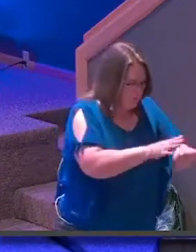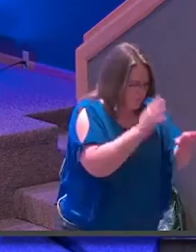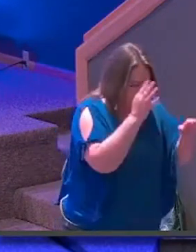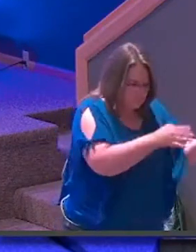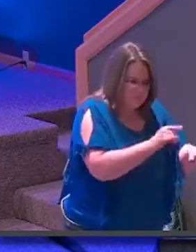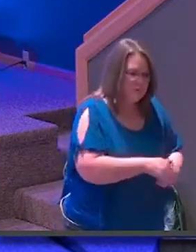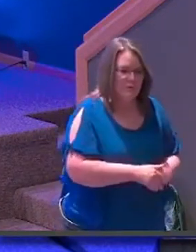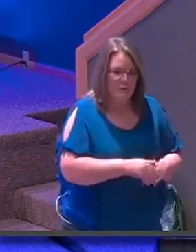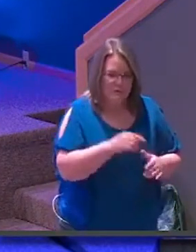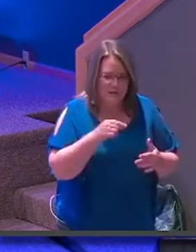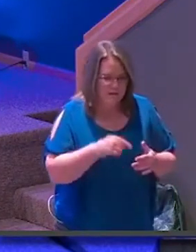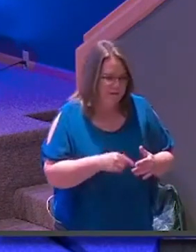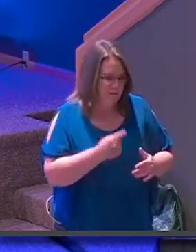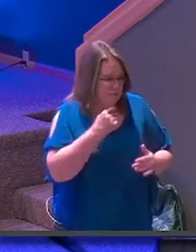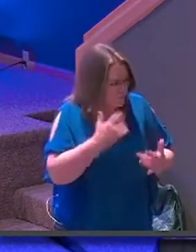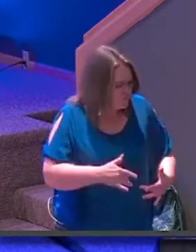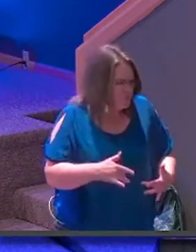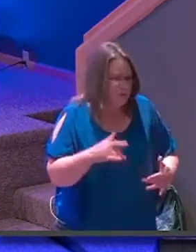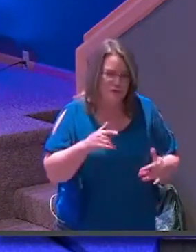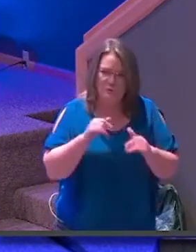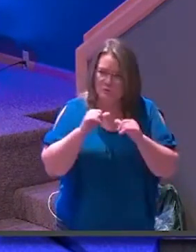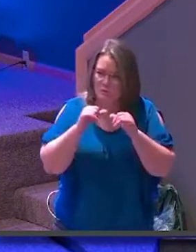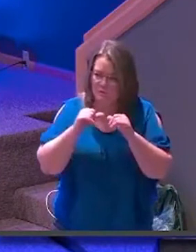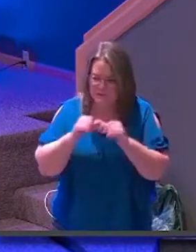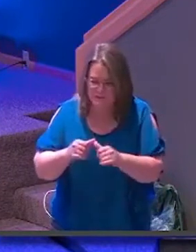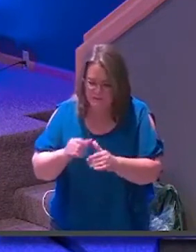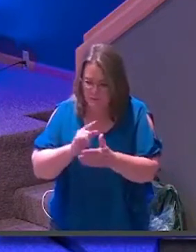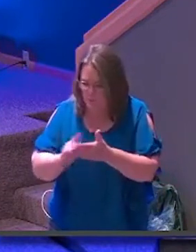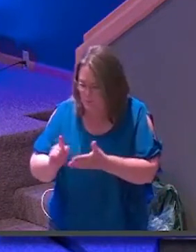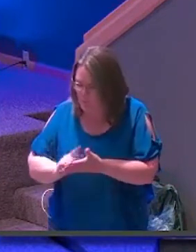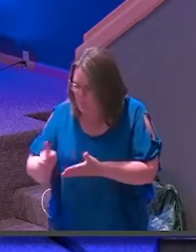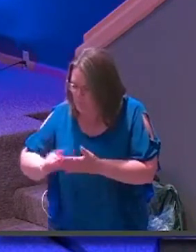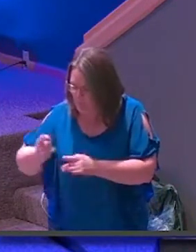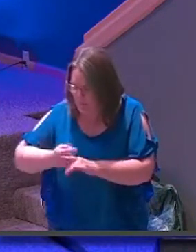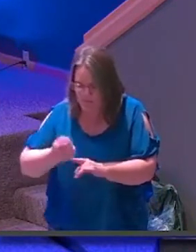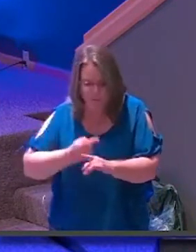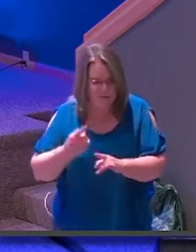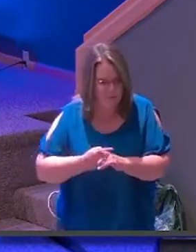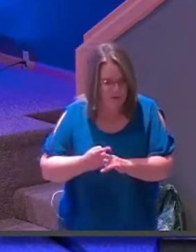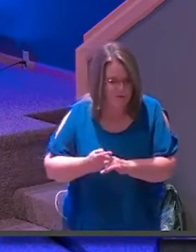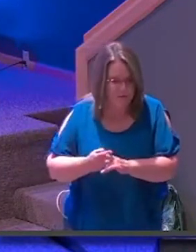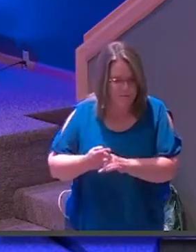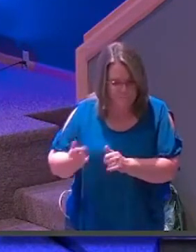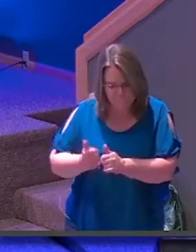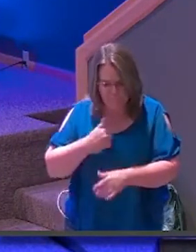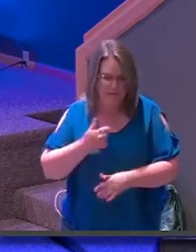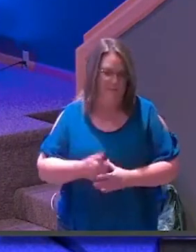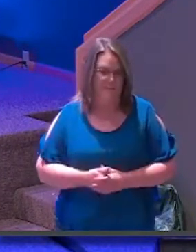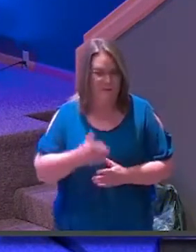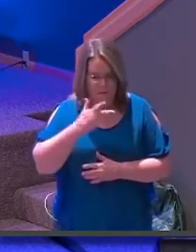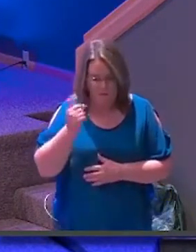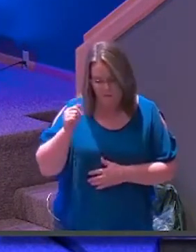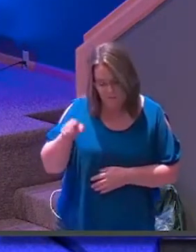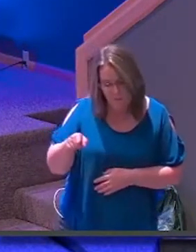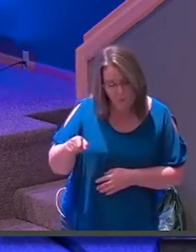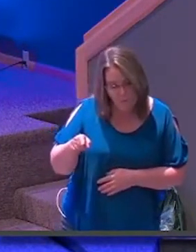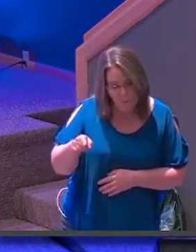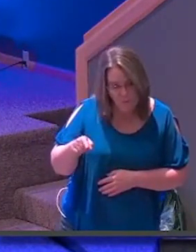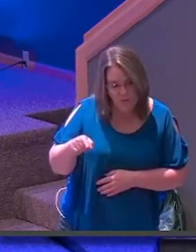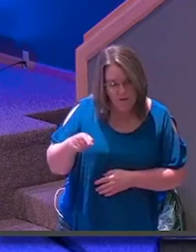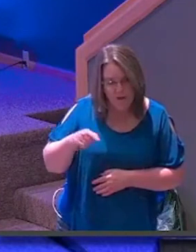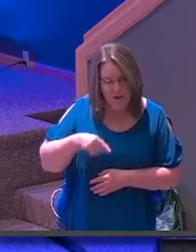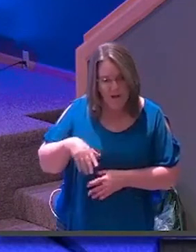kept after me week after week, month after month. And because of you, I'm going to spend eternity